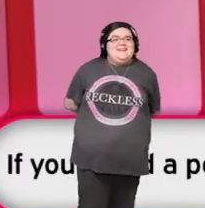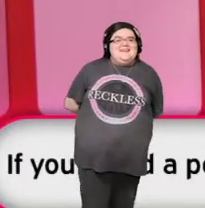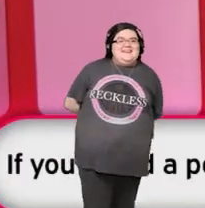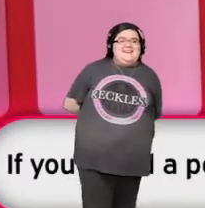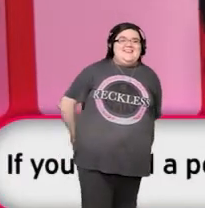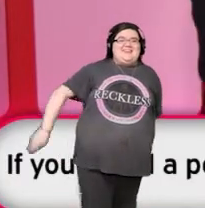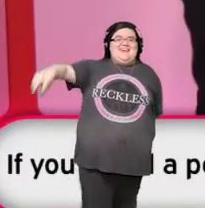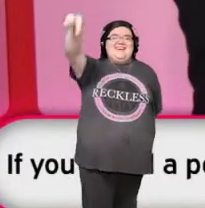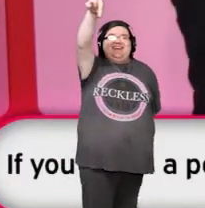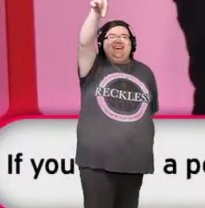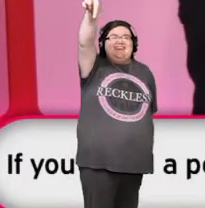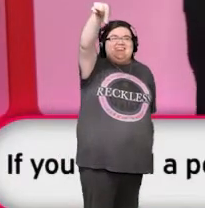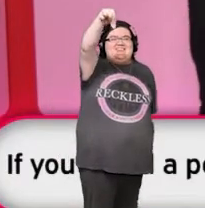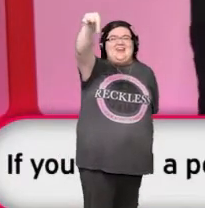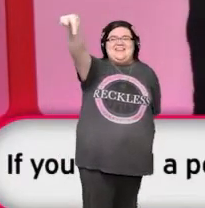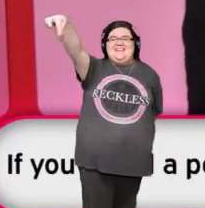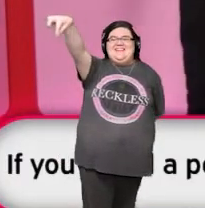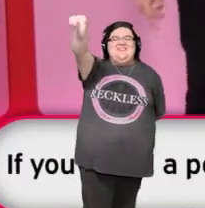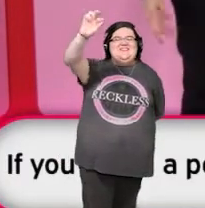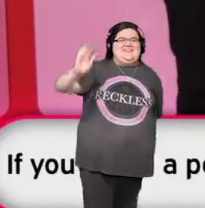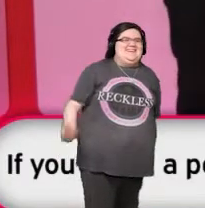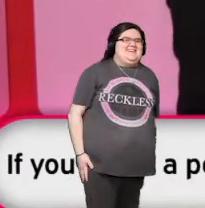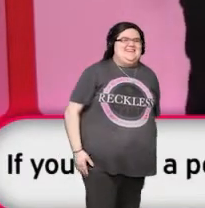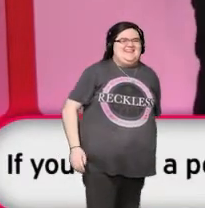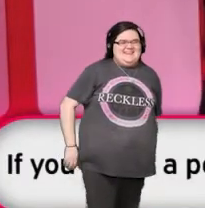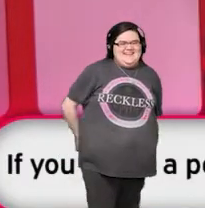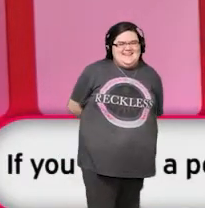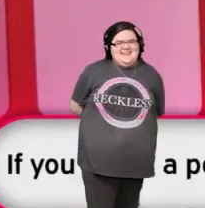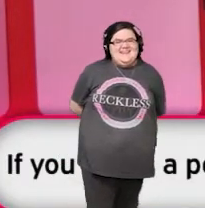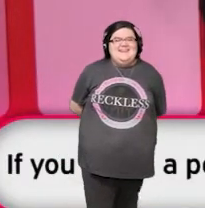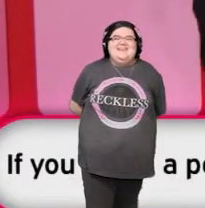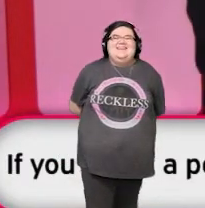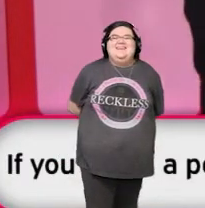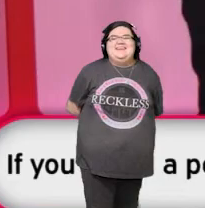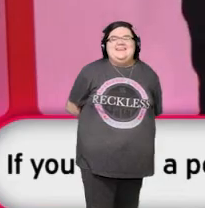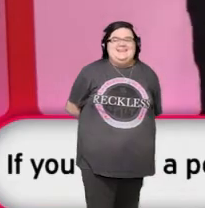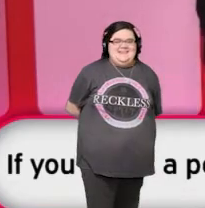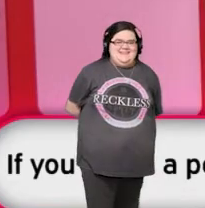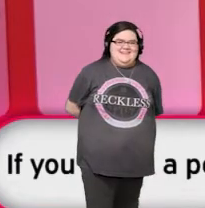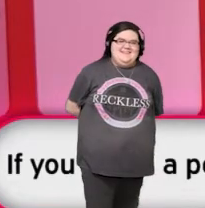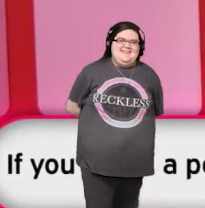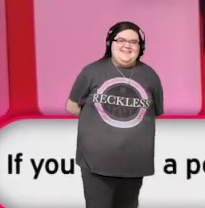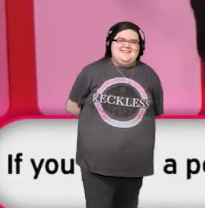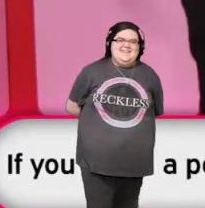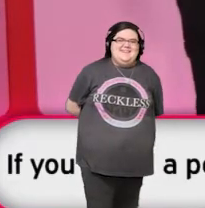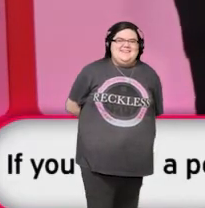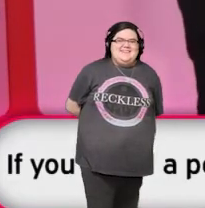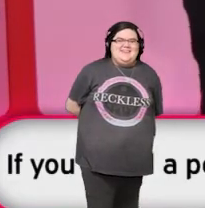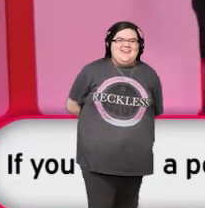Just hold it. Dangling up. What now? Say something now.